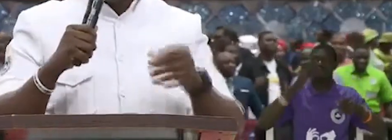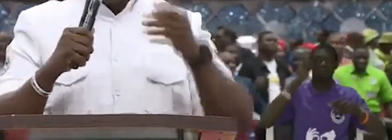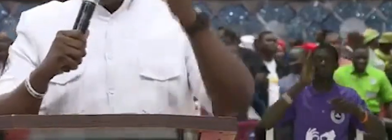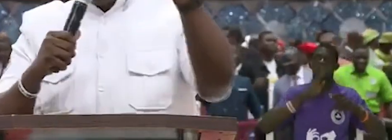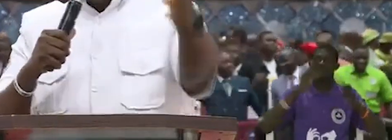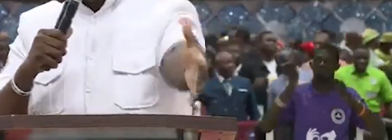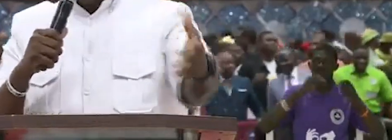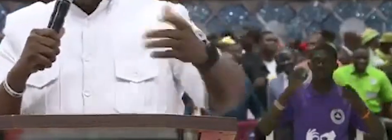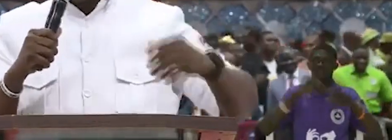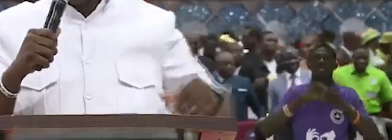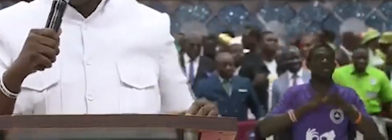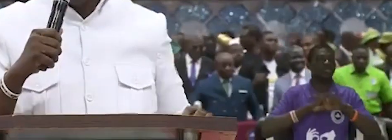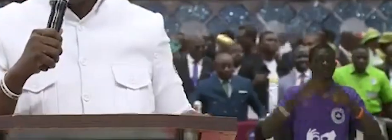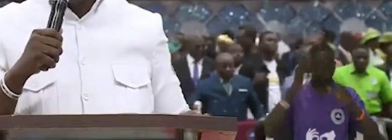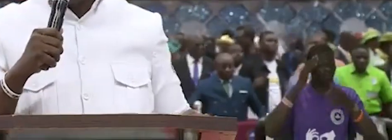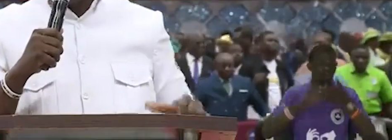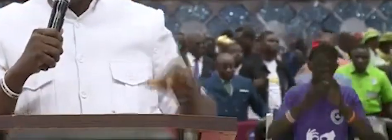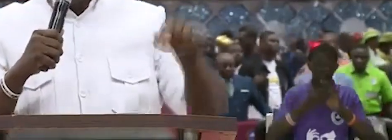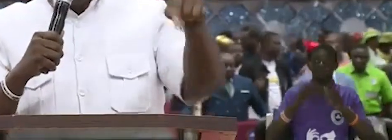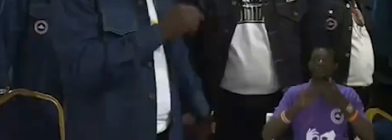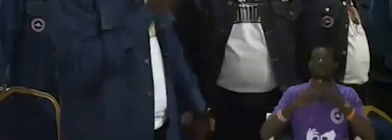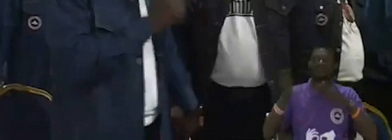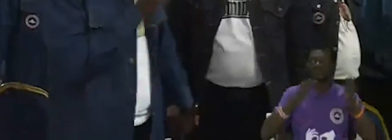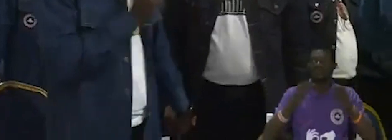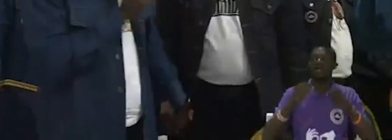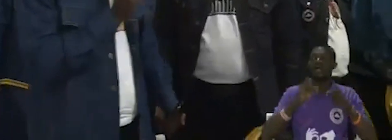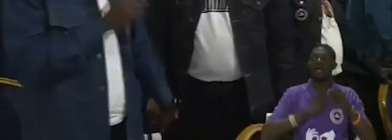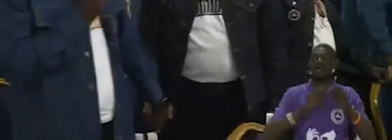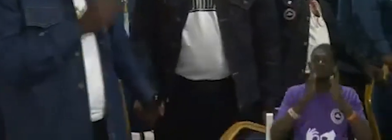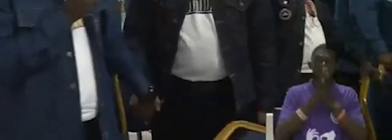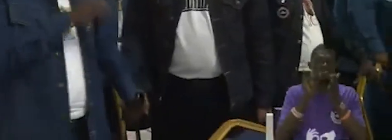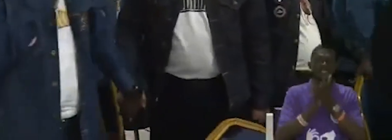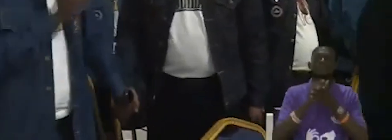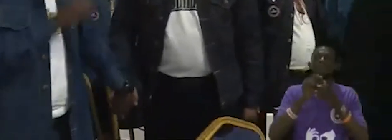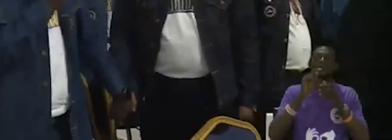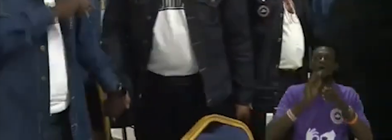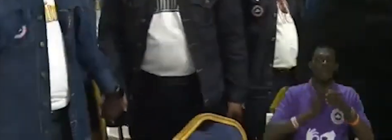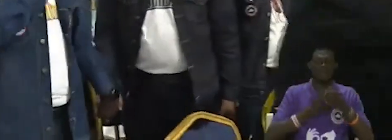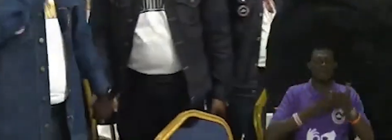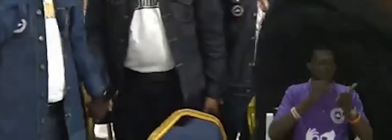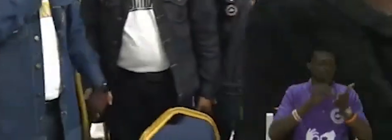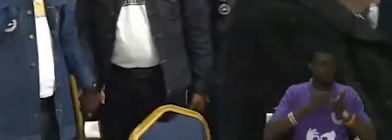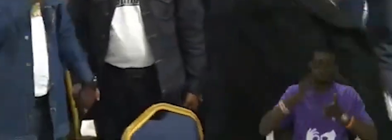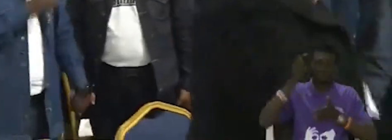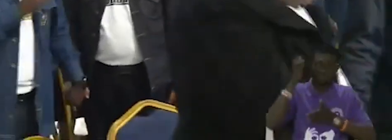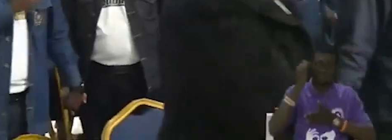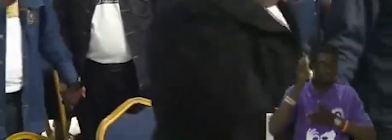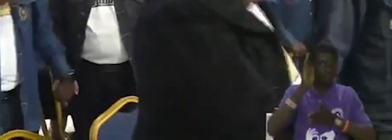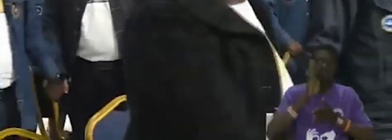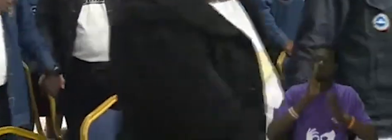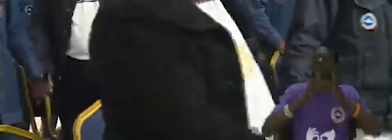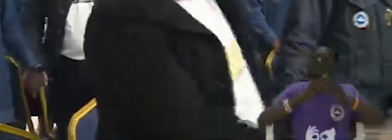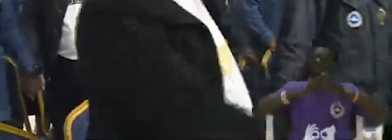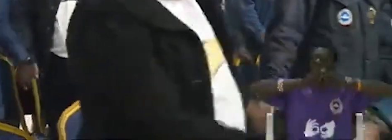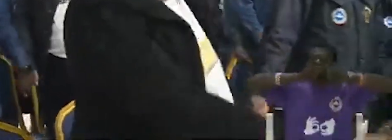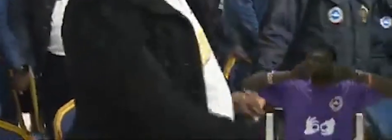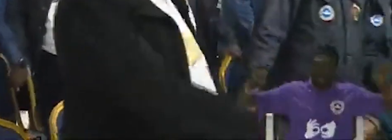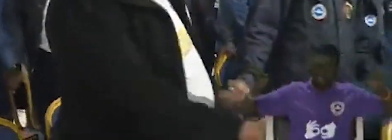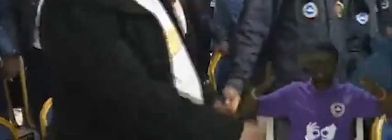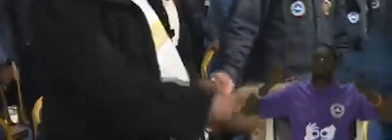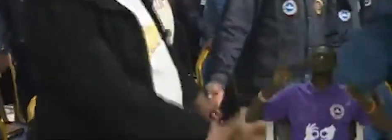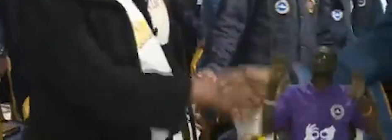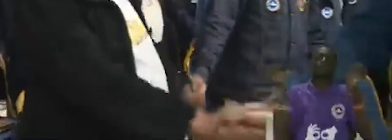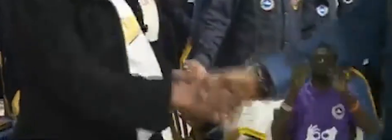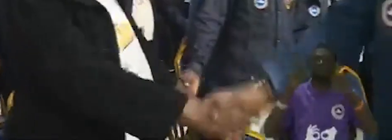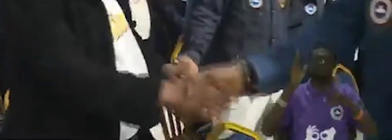dominating. I don't know what you need to dominate over, but we'll be dominating. Our own testimonies will be so big that nobody will be able to